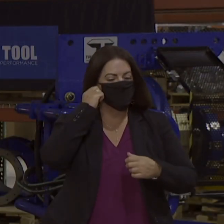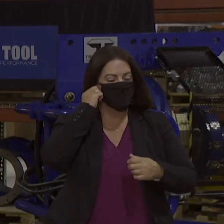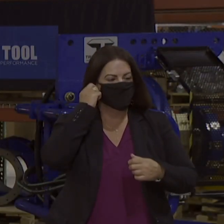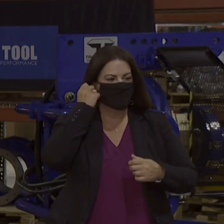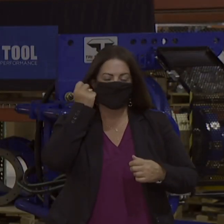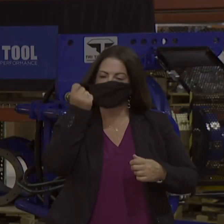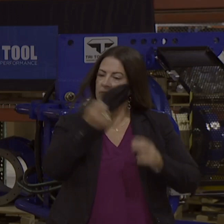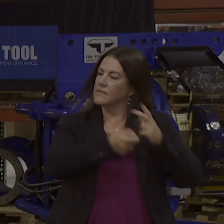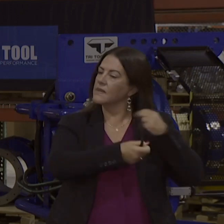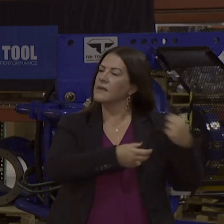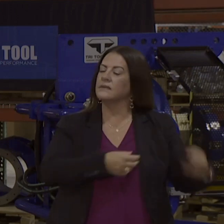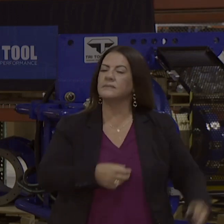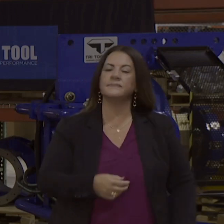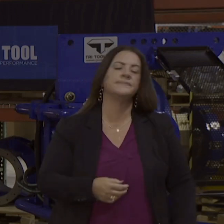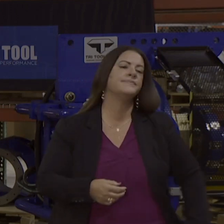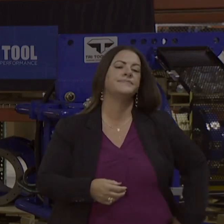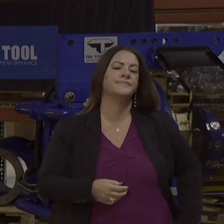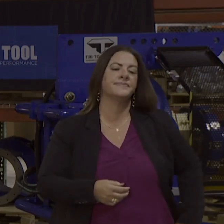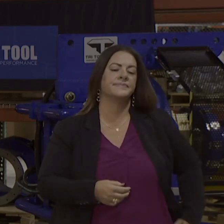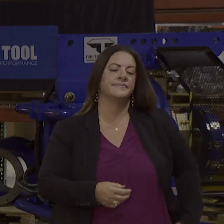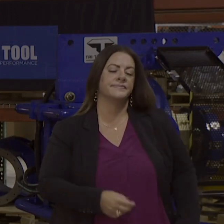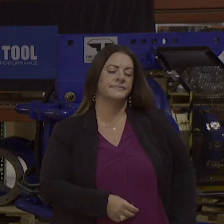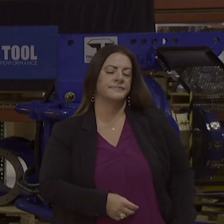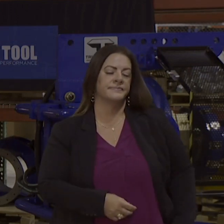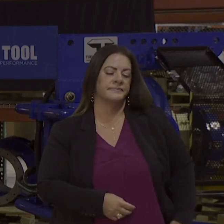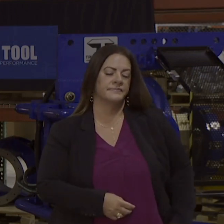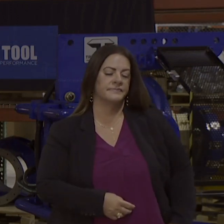Ready? All right.